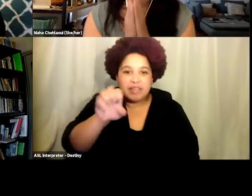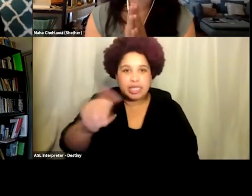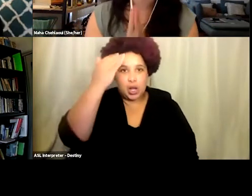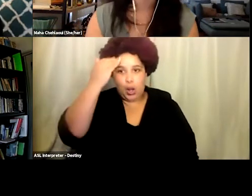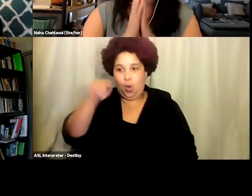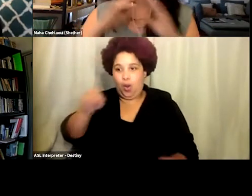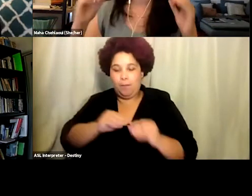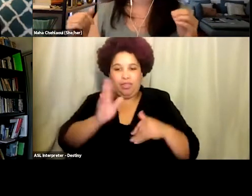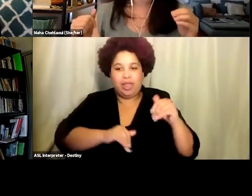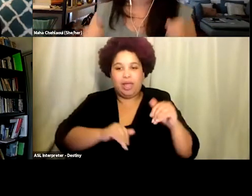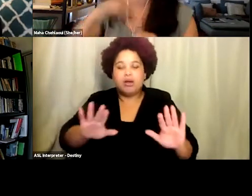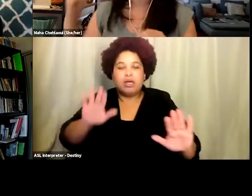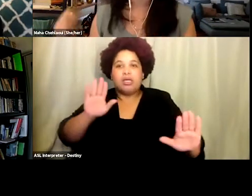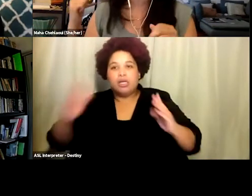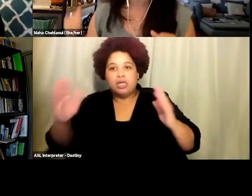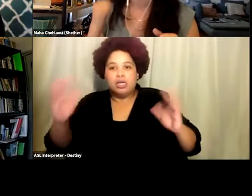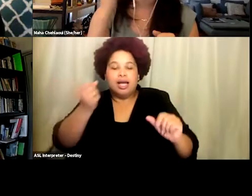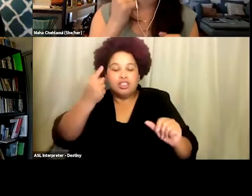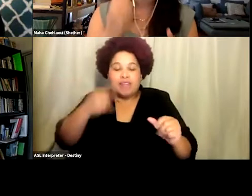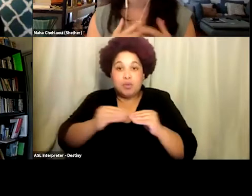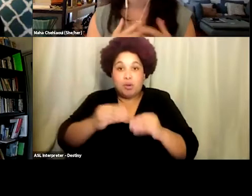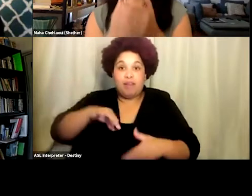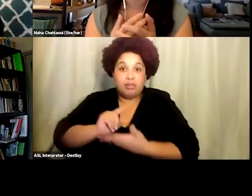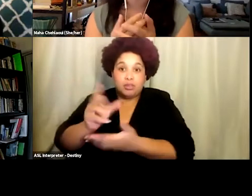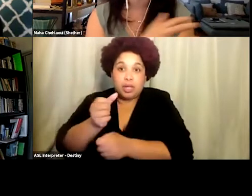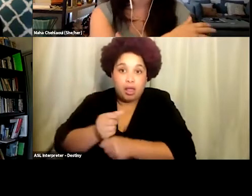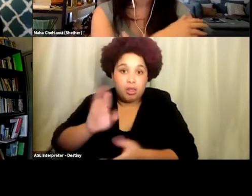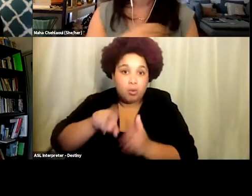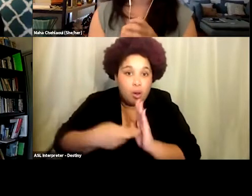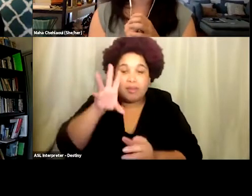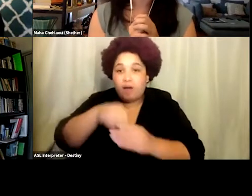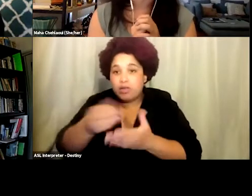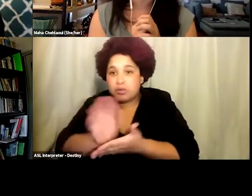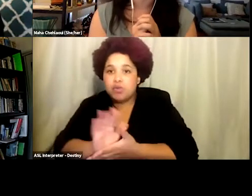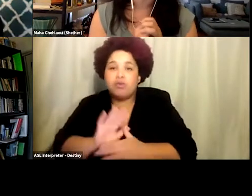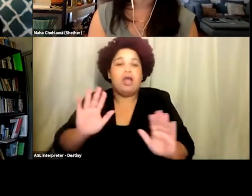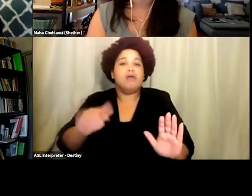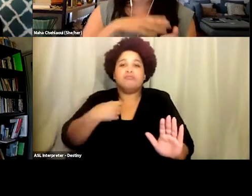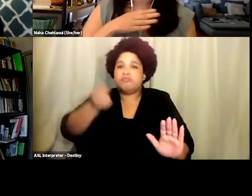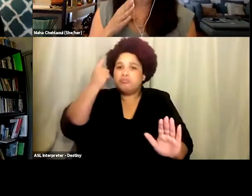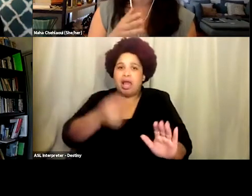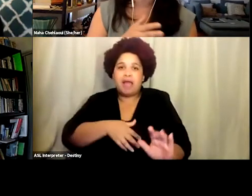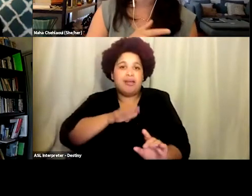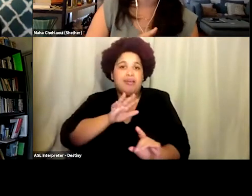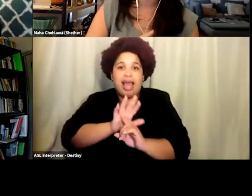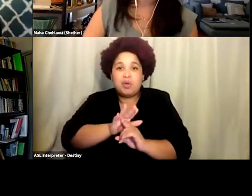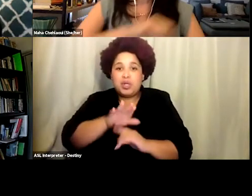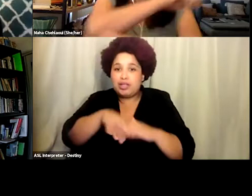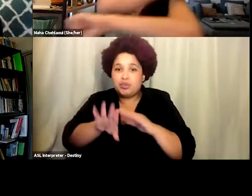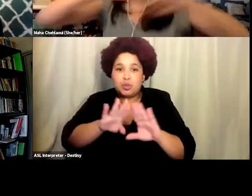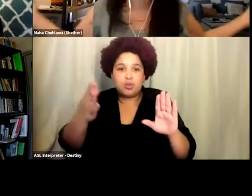there is a part of me that's like, absolutely, yes. If you are privileged enough to get those roles or be in those movies, I am a big fan of when you get to walk through a